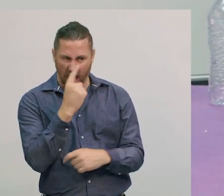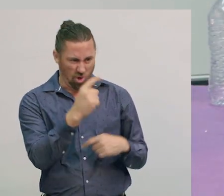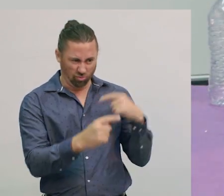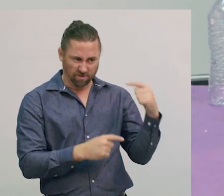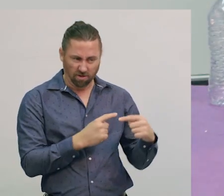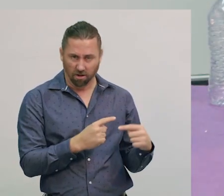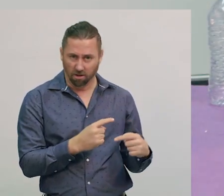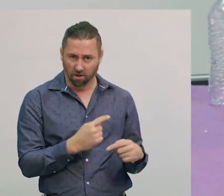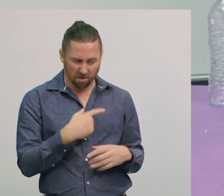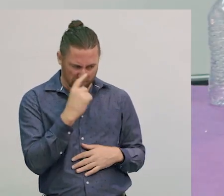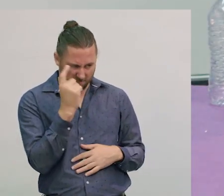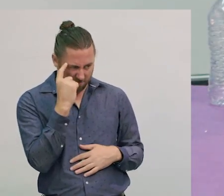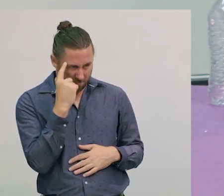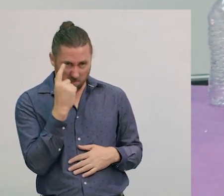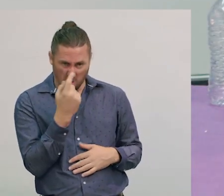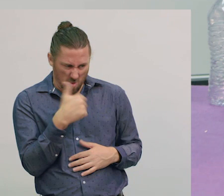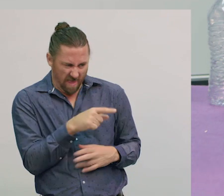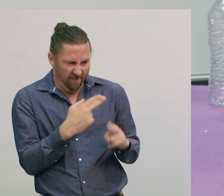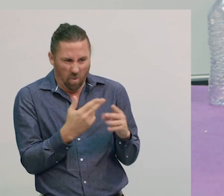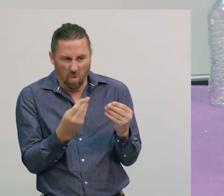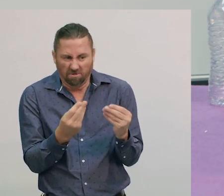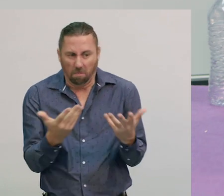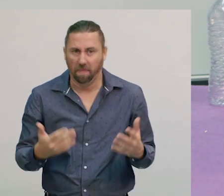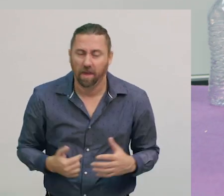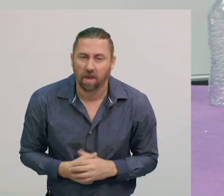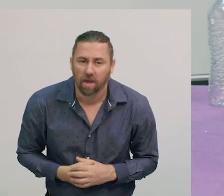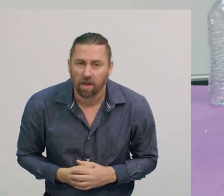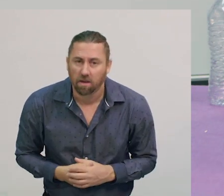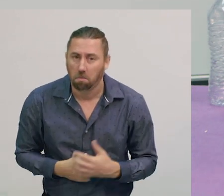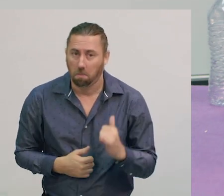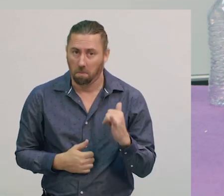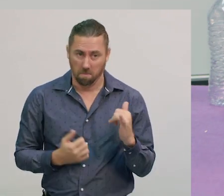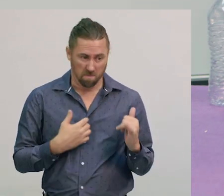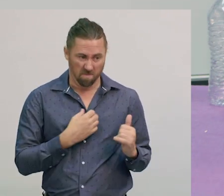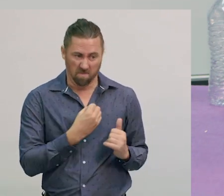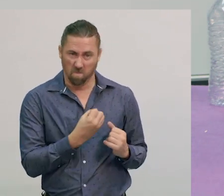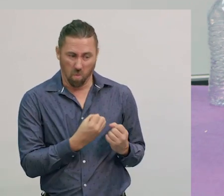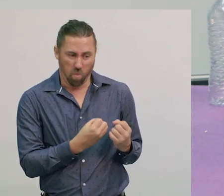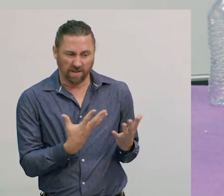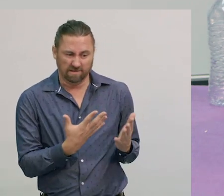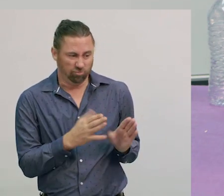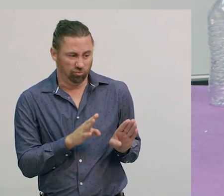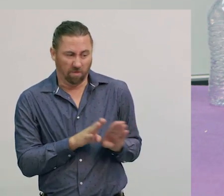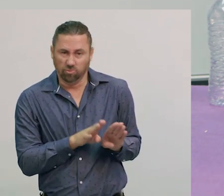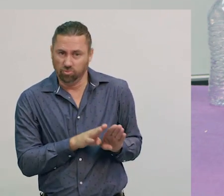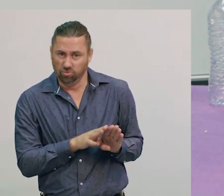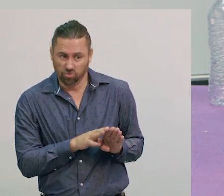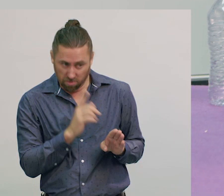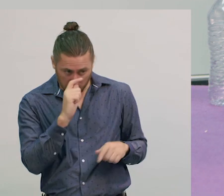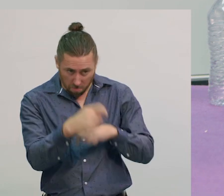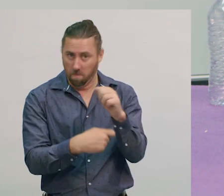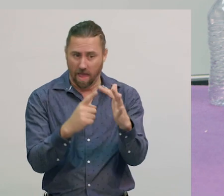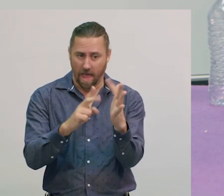turn it into something useful? For instance, is it possible that our waste could actually be used as a source of